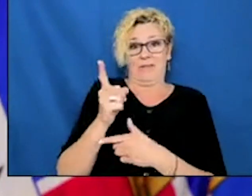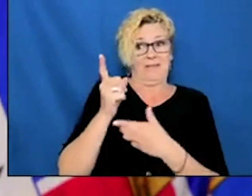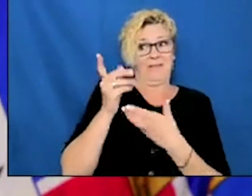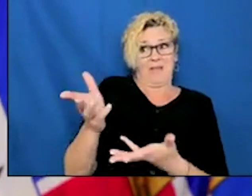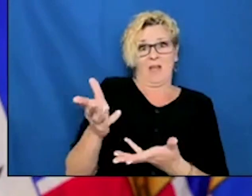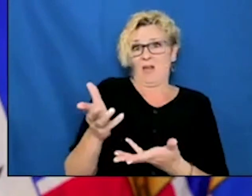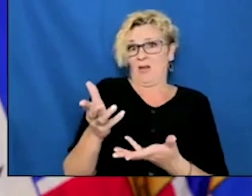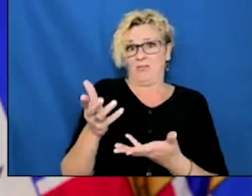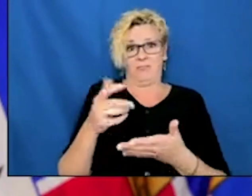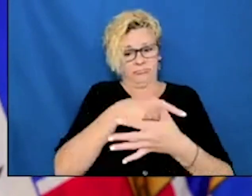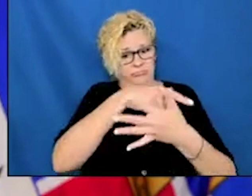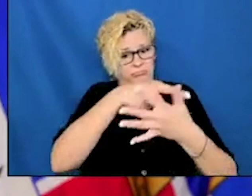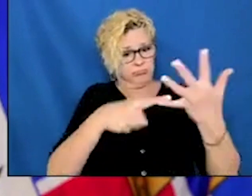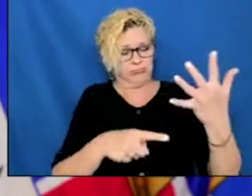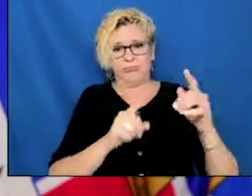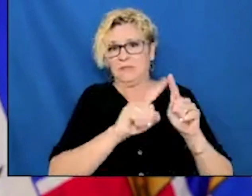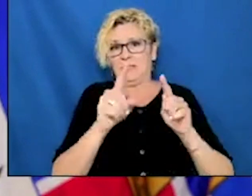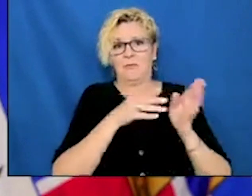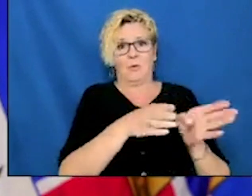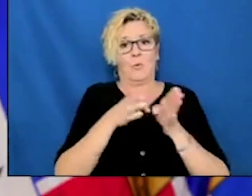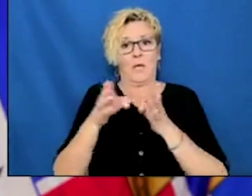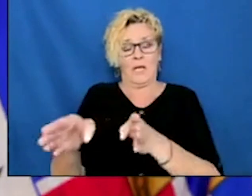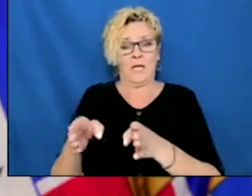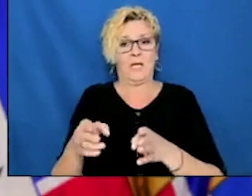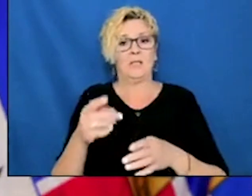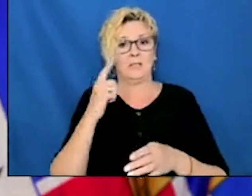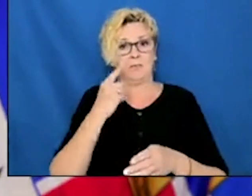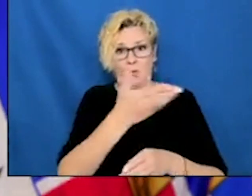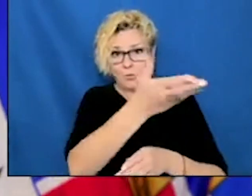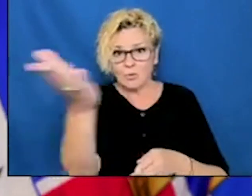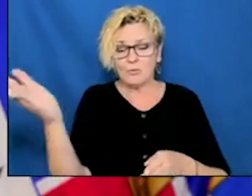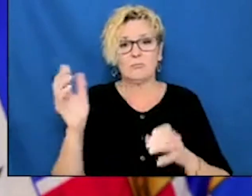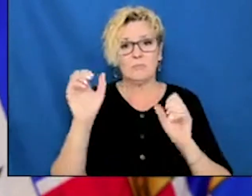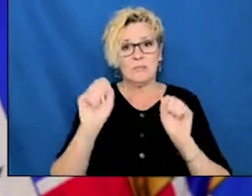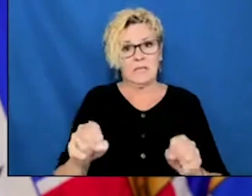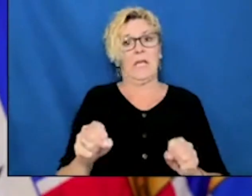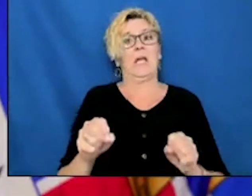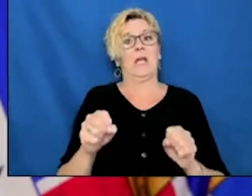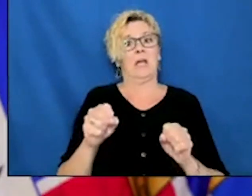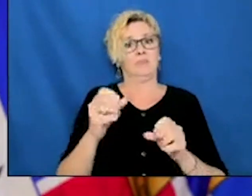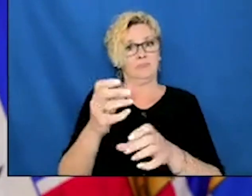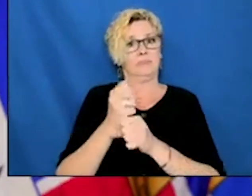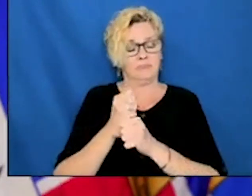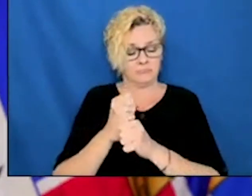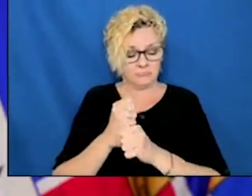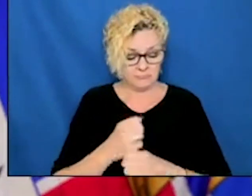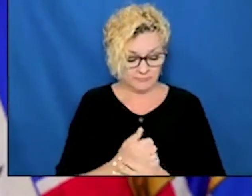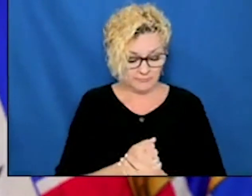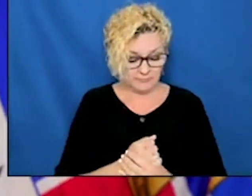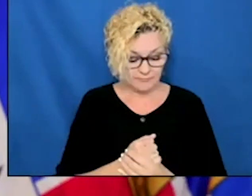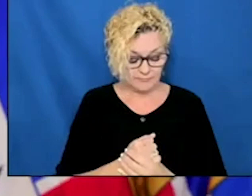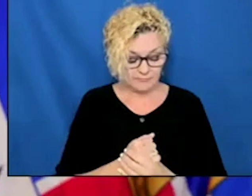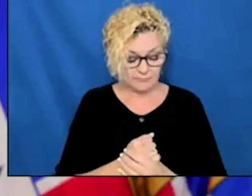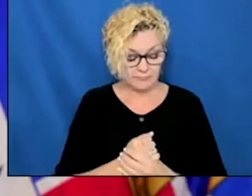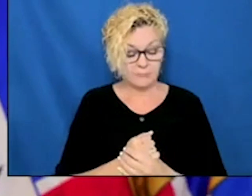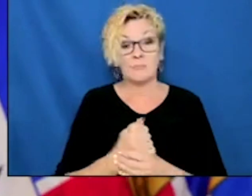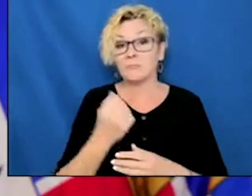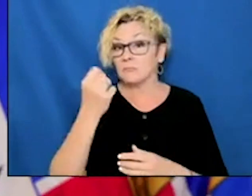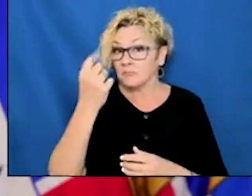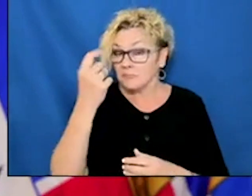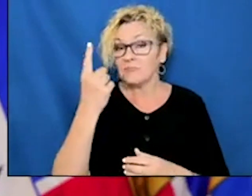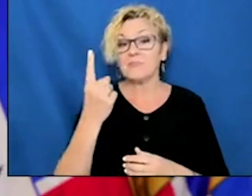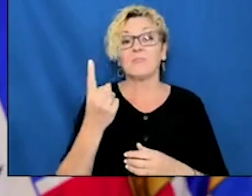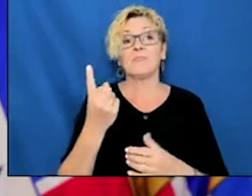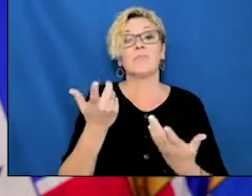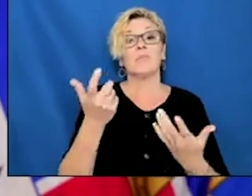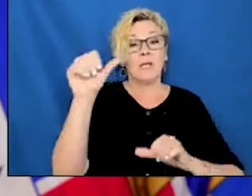This information is made available, however, once it has been analyzed and reviewed by public health scientists, researchers,